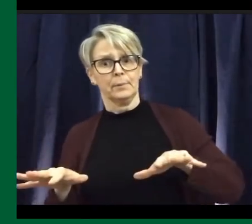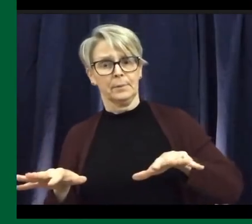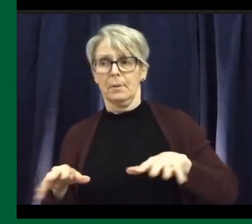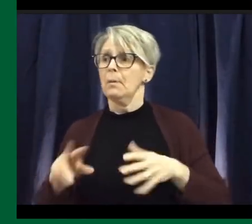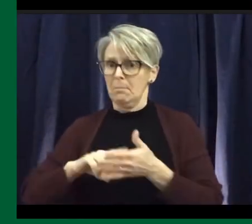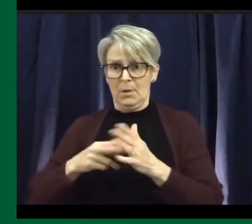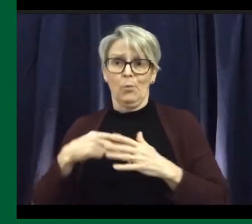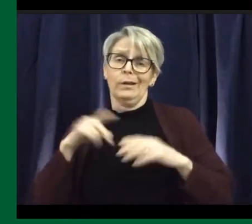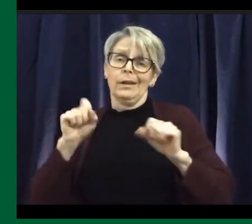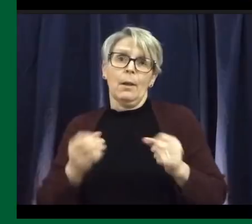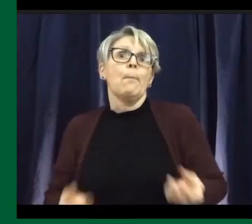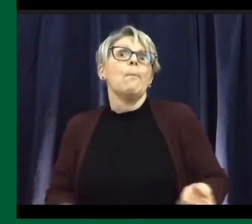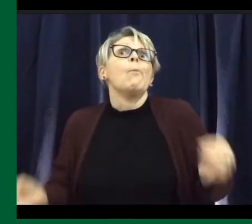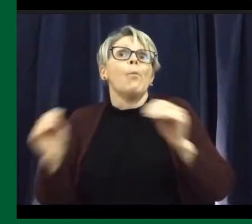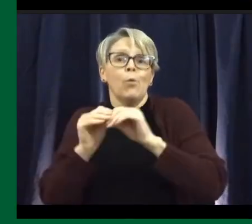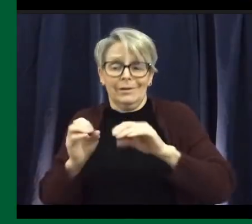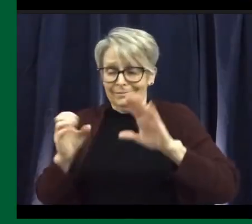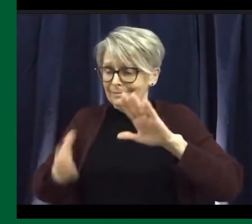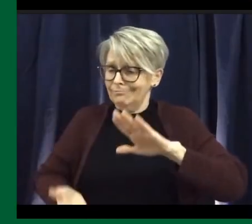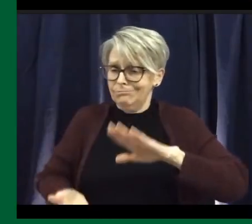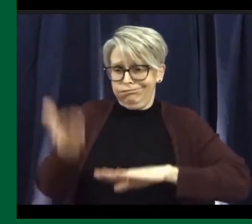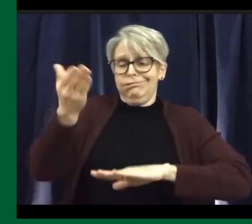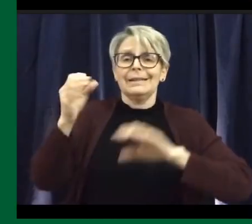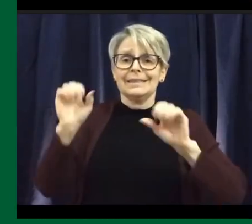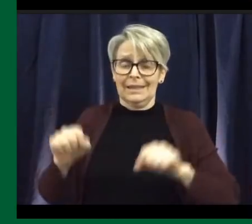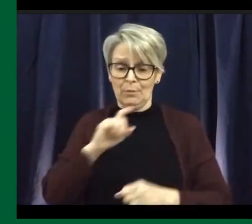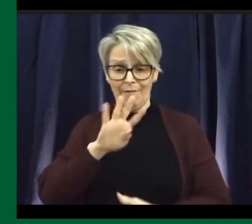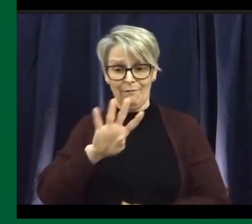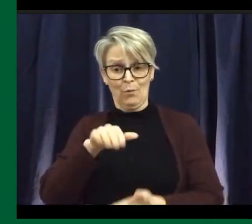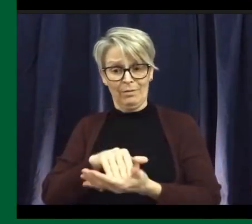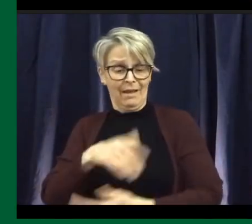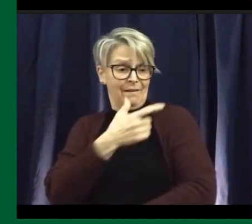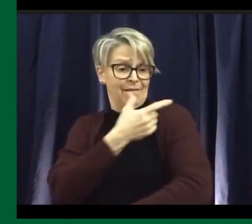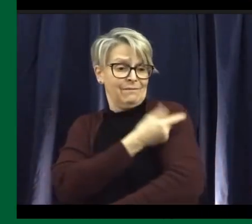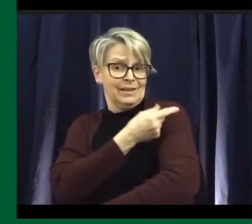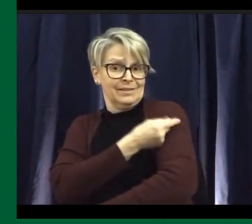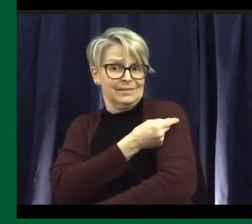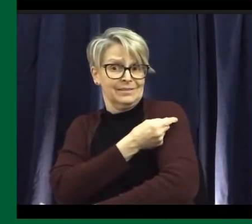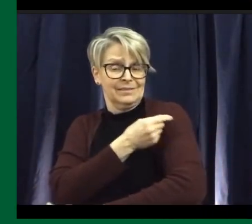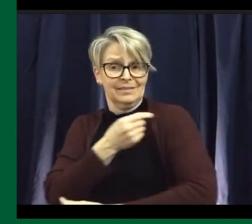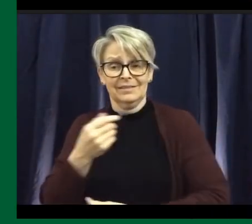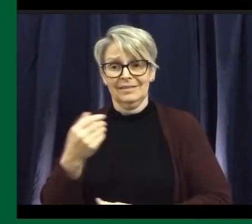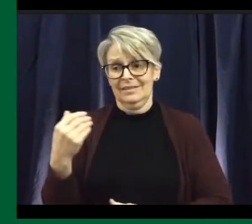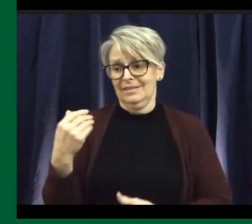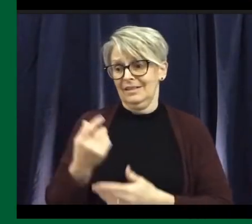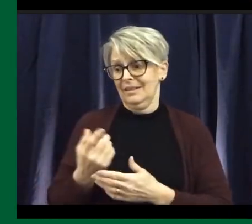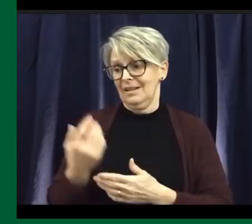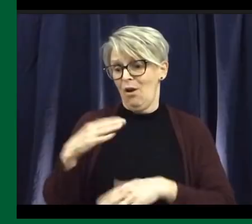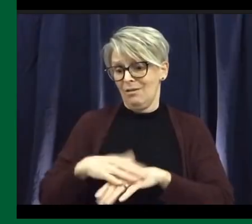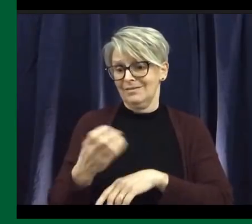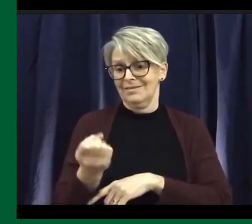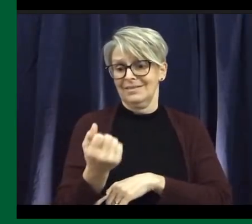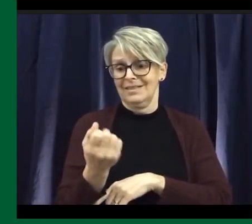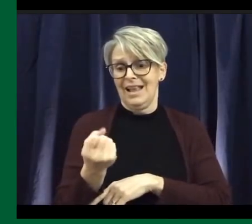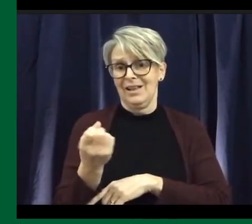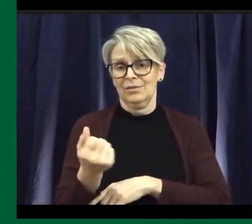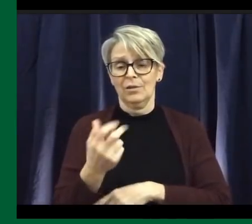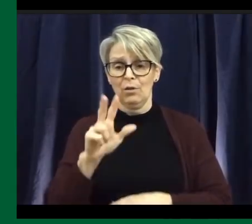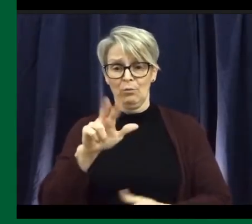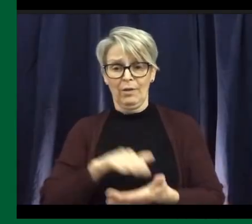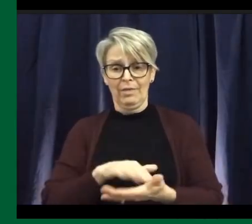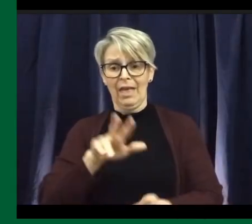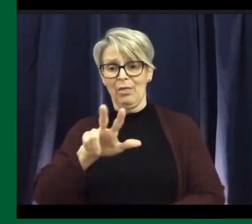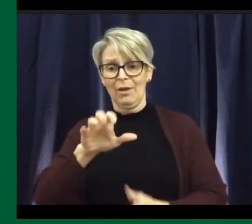much more than this. As an example, out of those 4,000 vaccines that were delivered on the weekend, on that Saturday, 3,300 were in